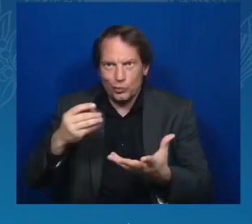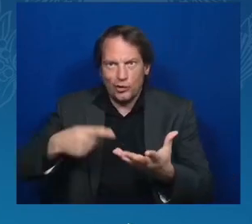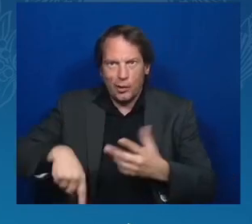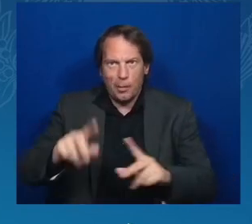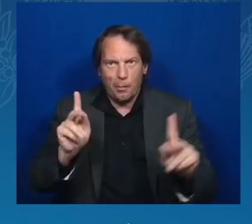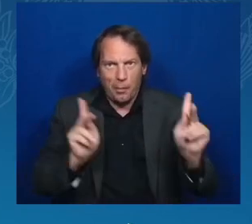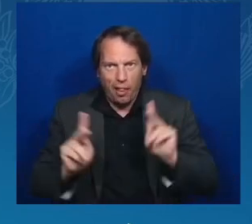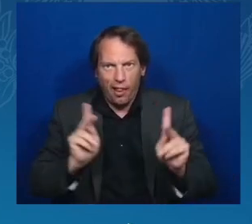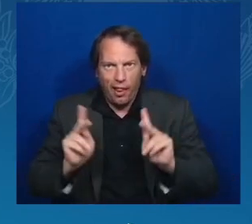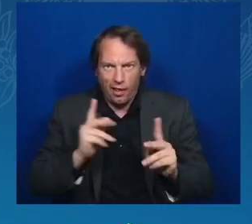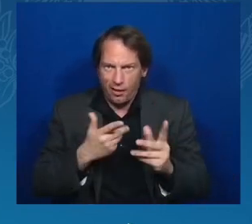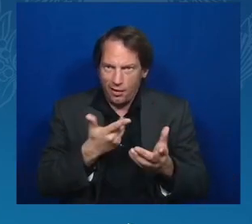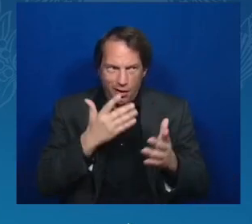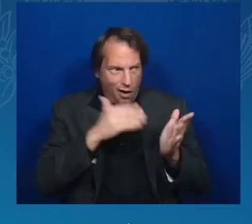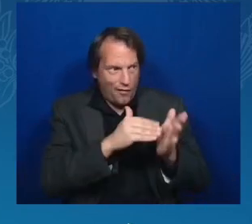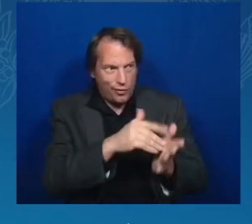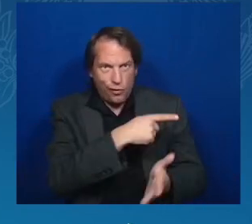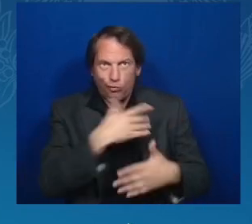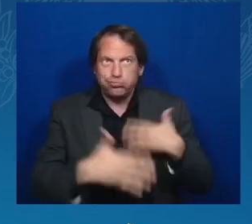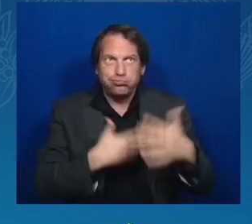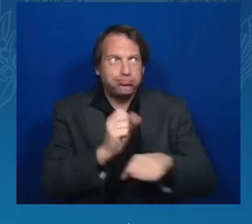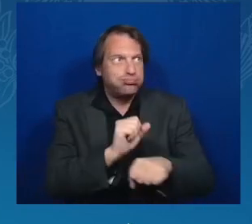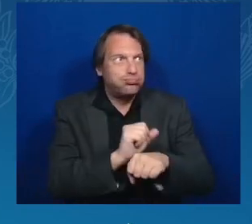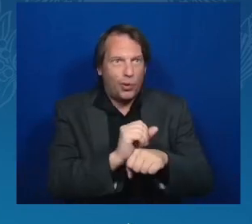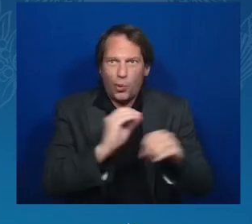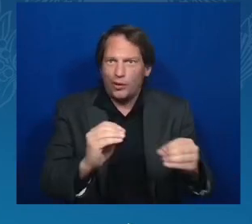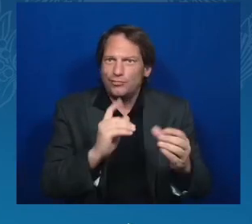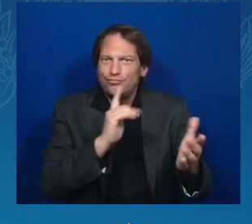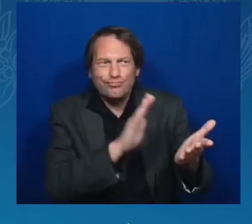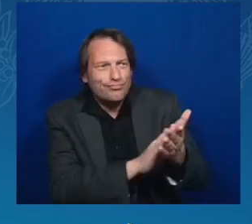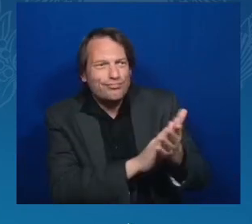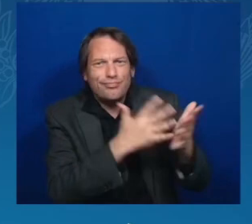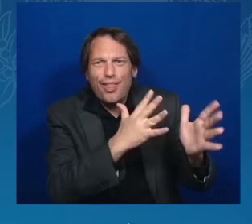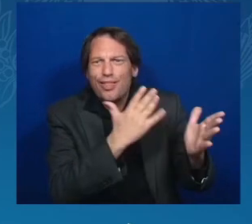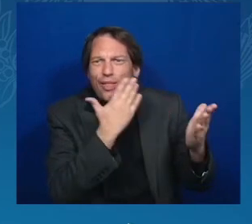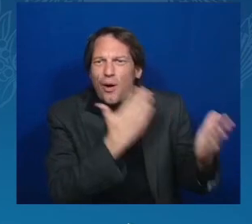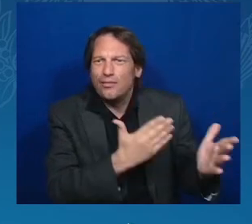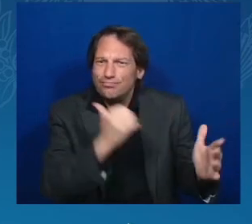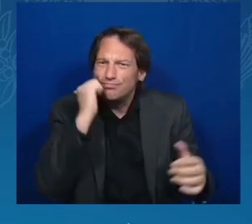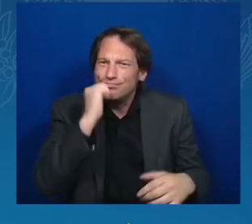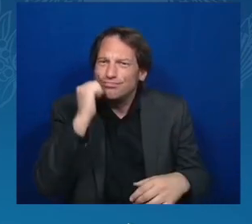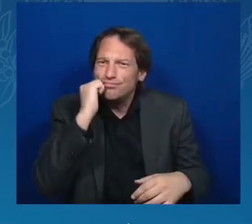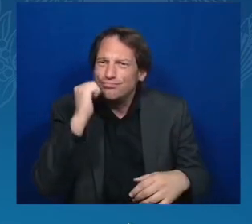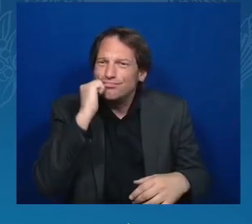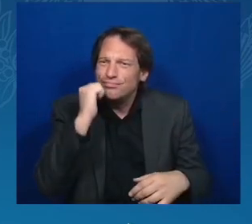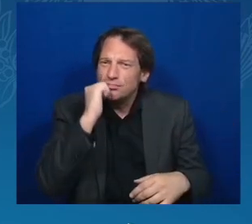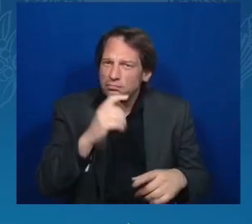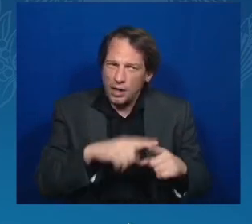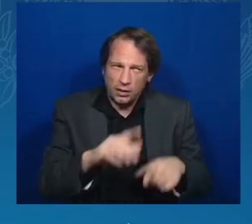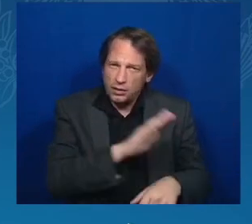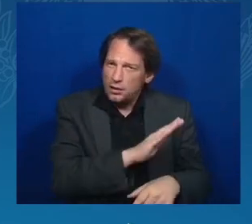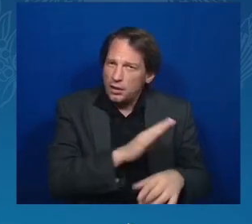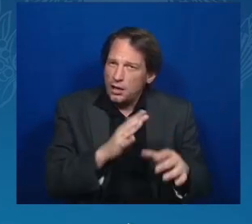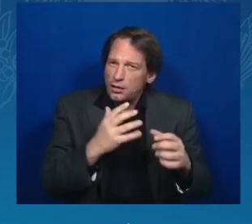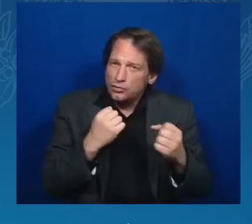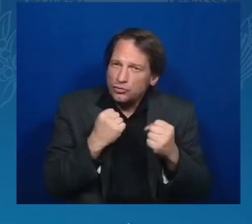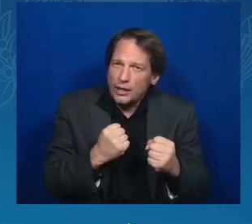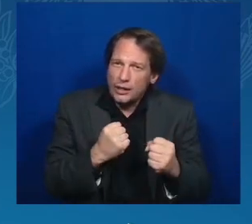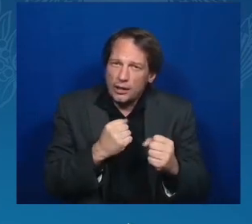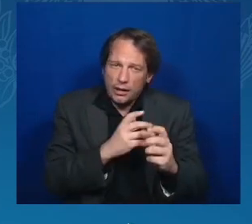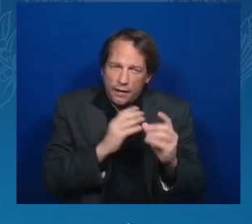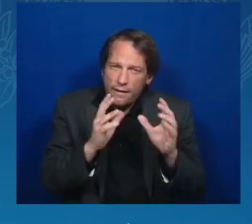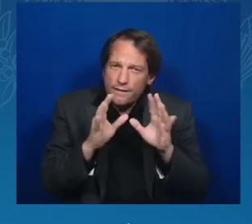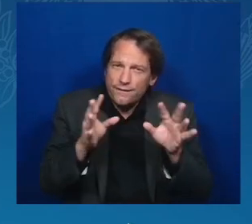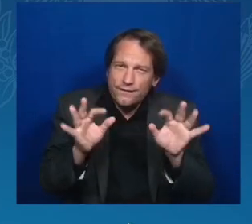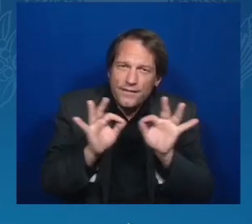our country, their value to our well-being is immeasurable. And who are our public servants?